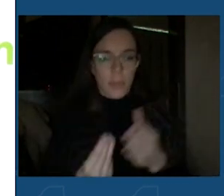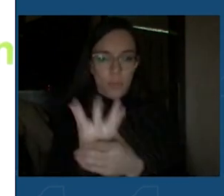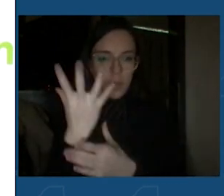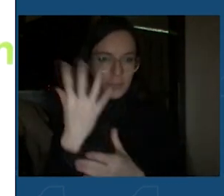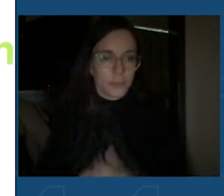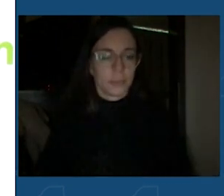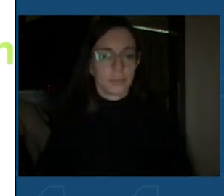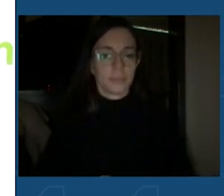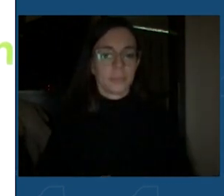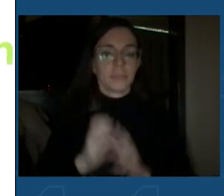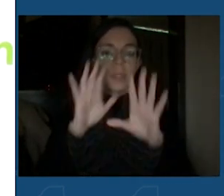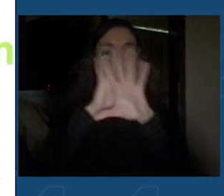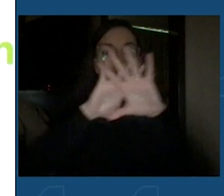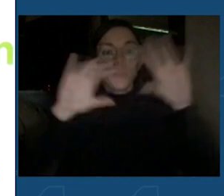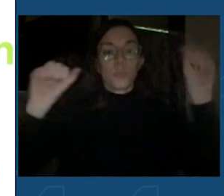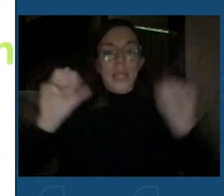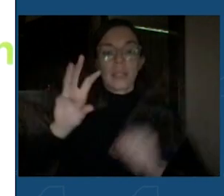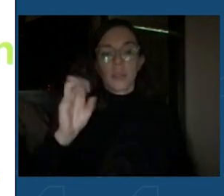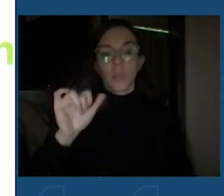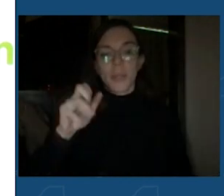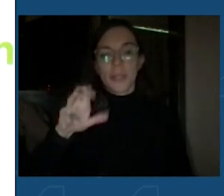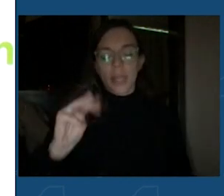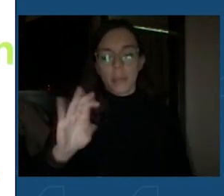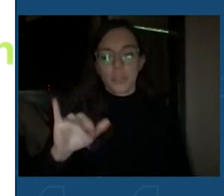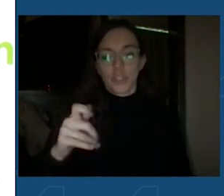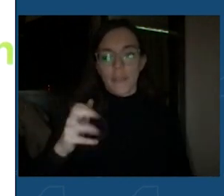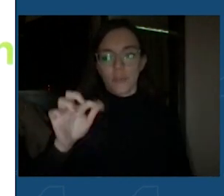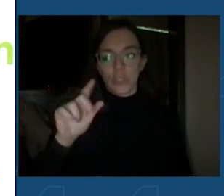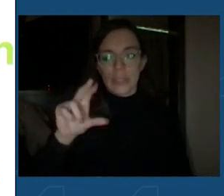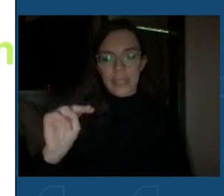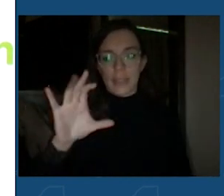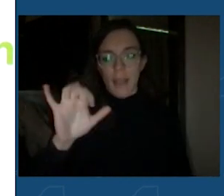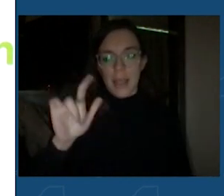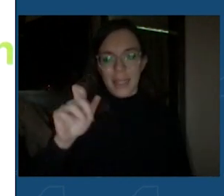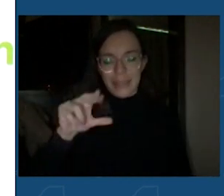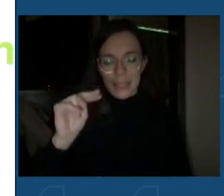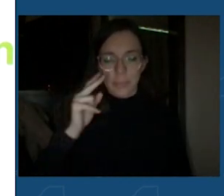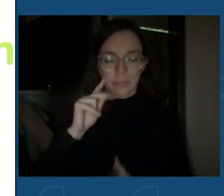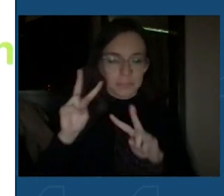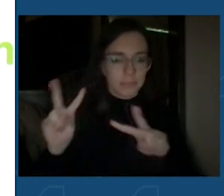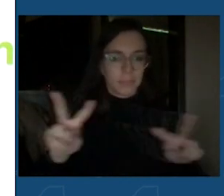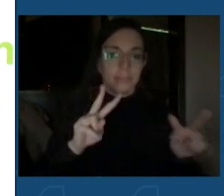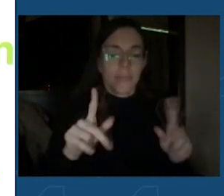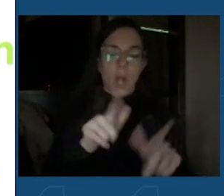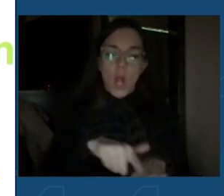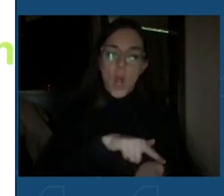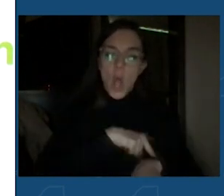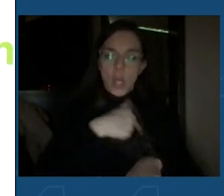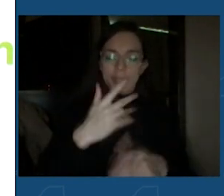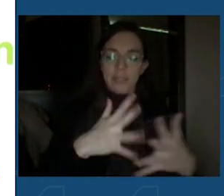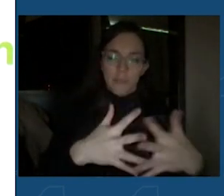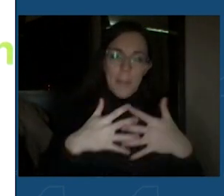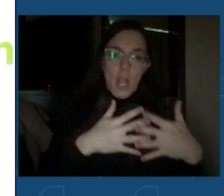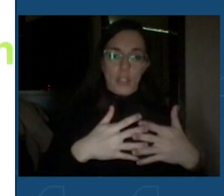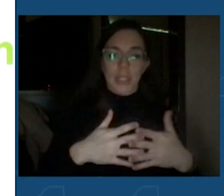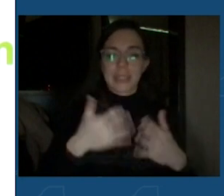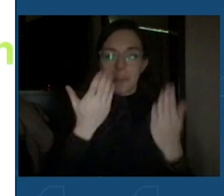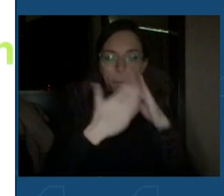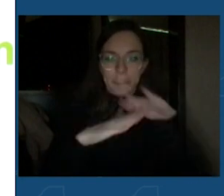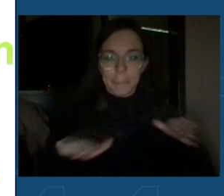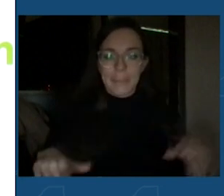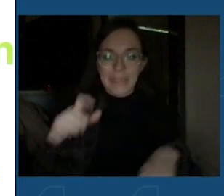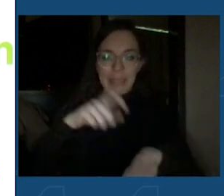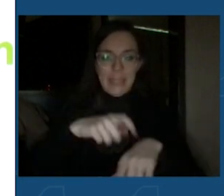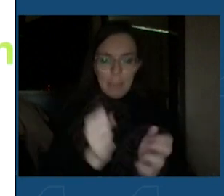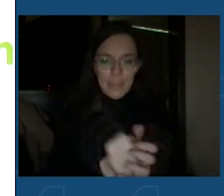President William Jefferson Clinton oversaw the country's longest peacetime economic expansion. He remains a tireless champion of climate